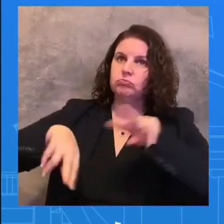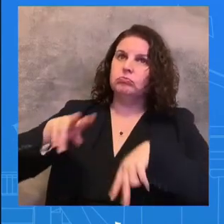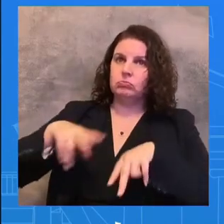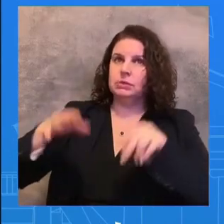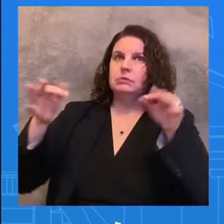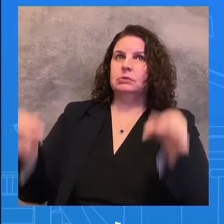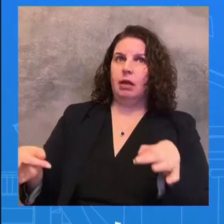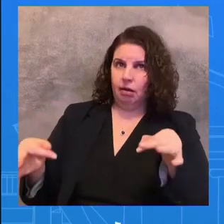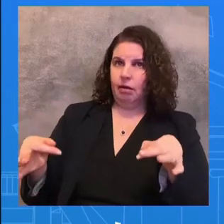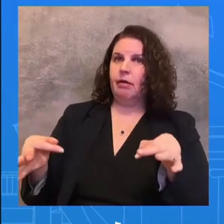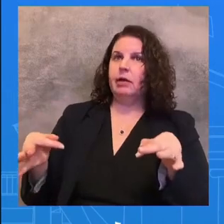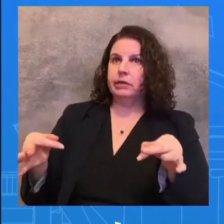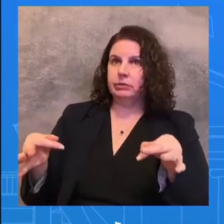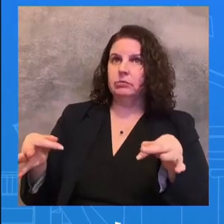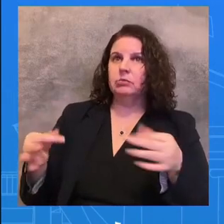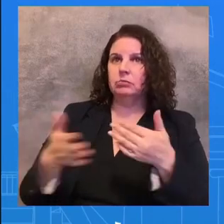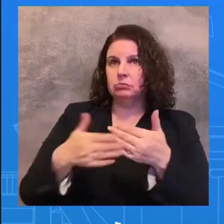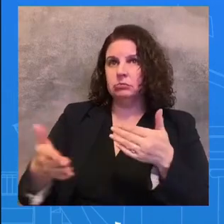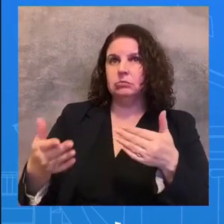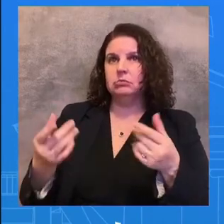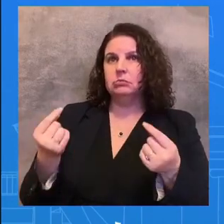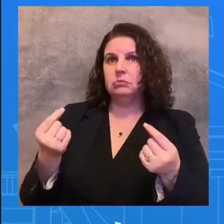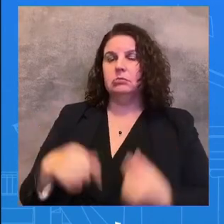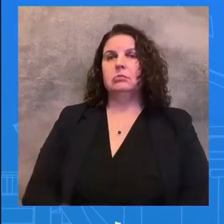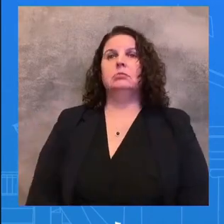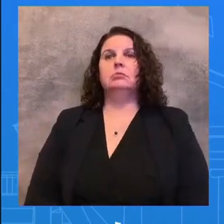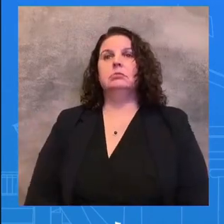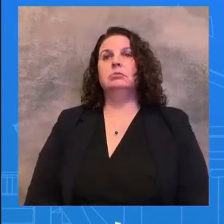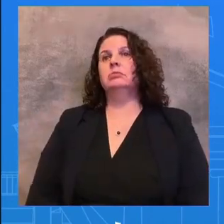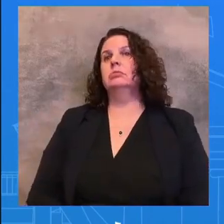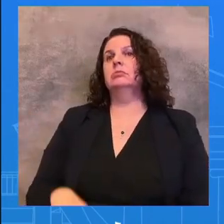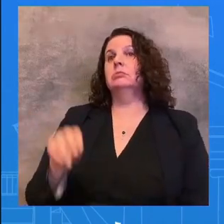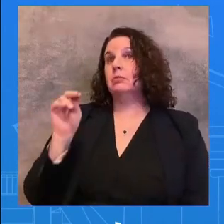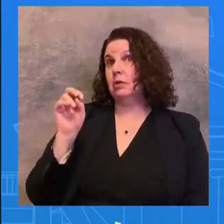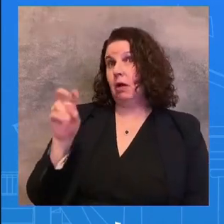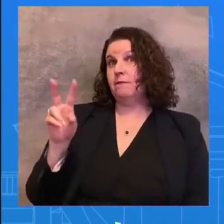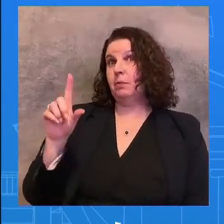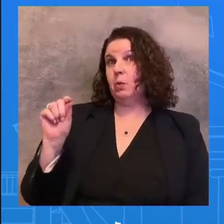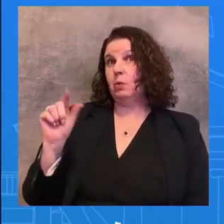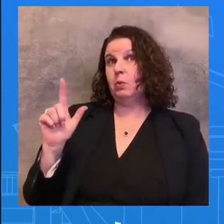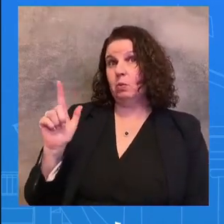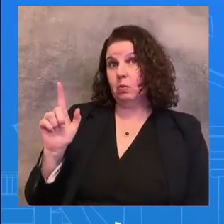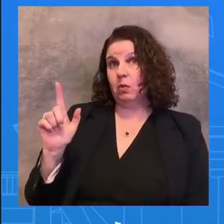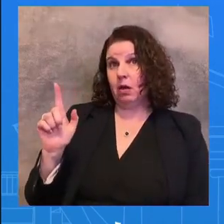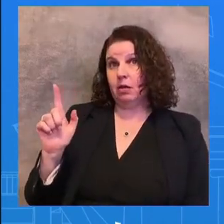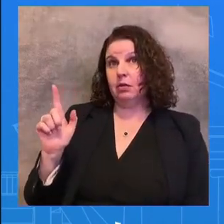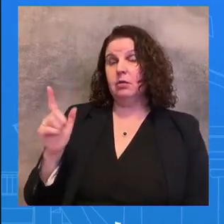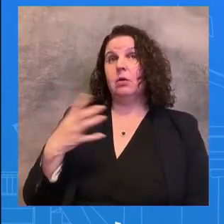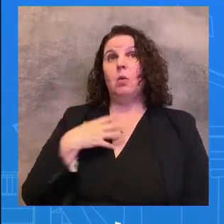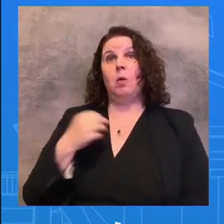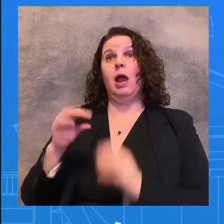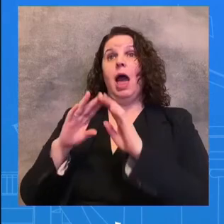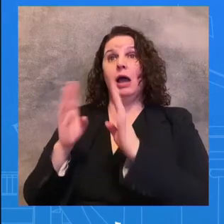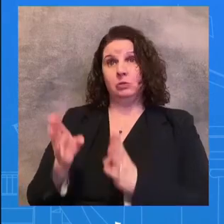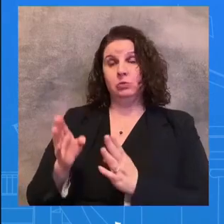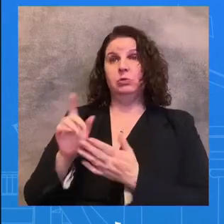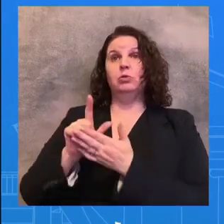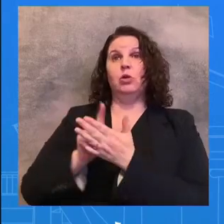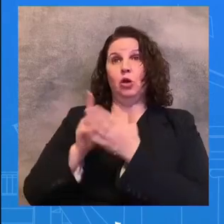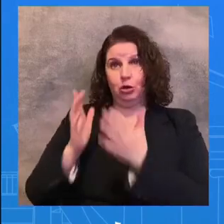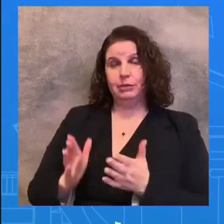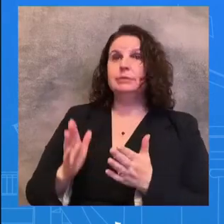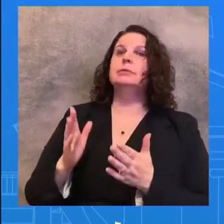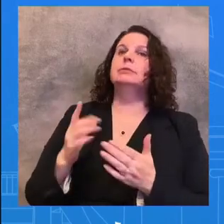November 2021, the Office of Special Counsel stated that, and I quote, significant constitutional concerns would be raised